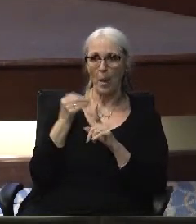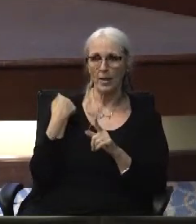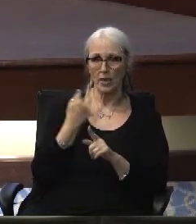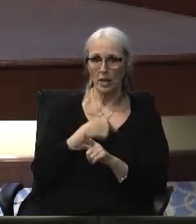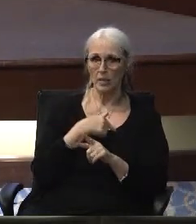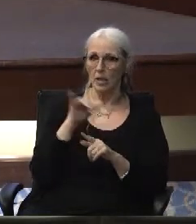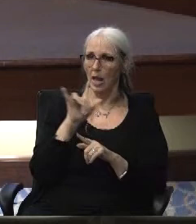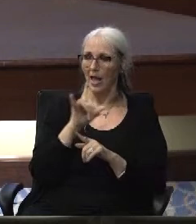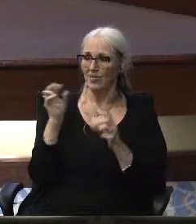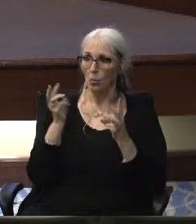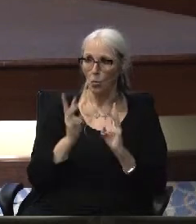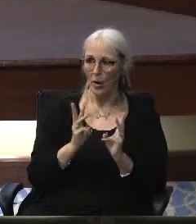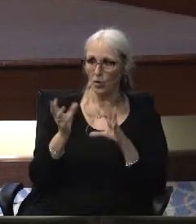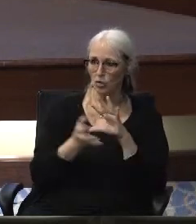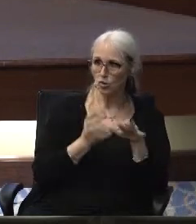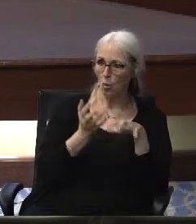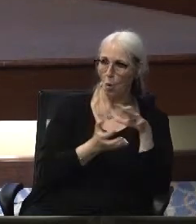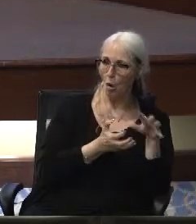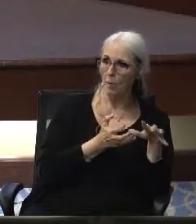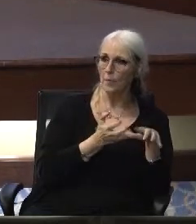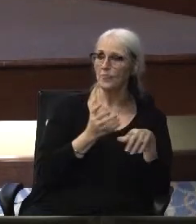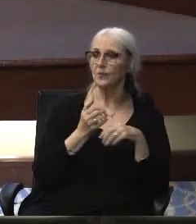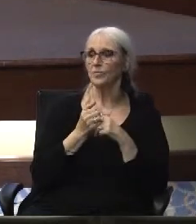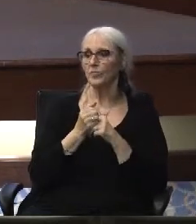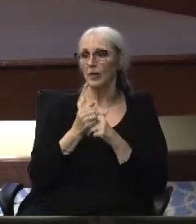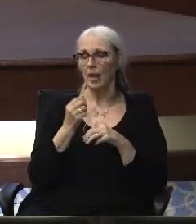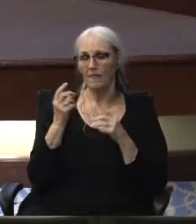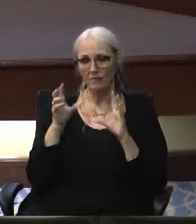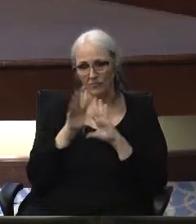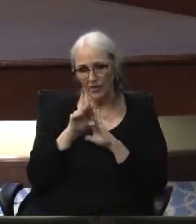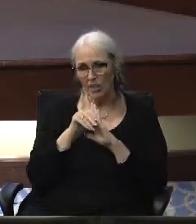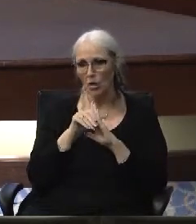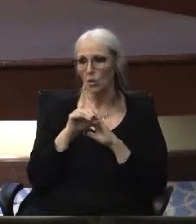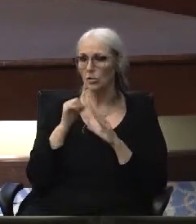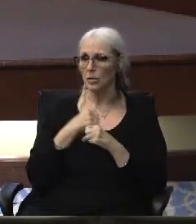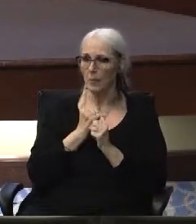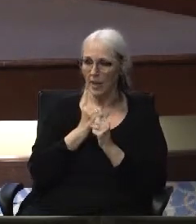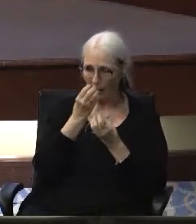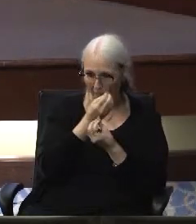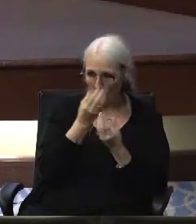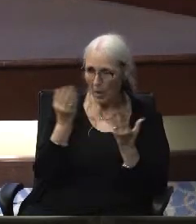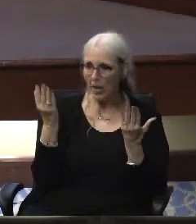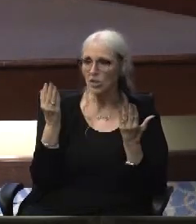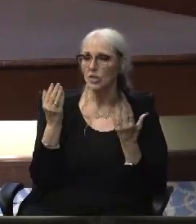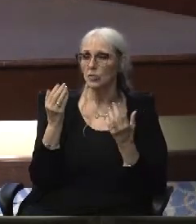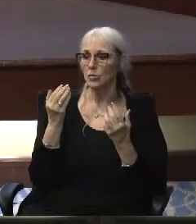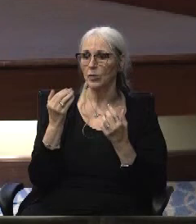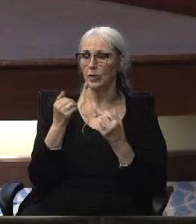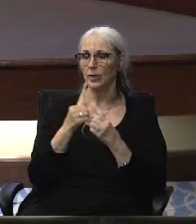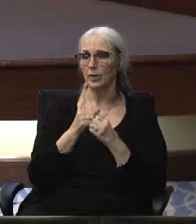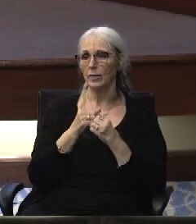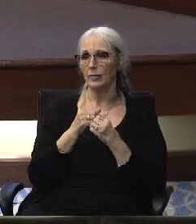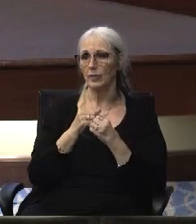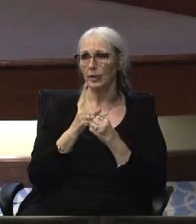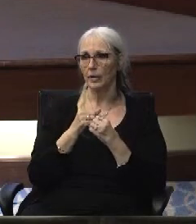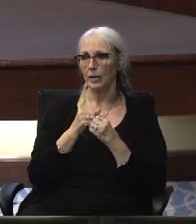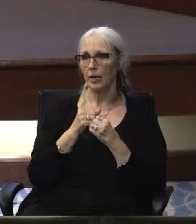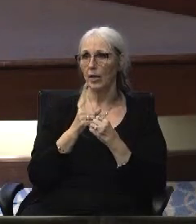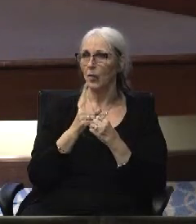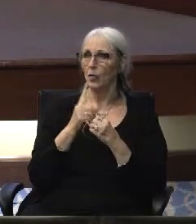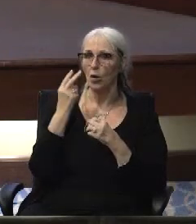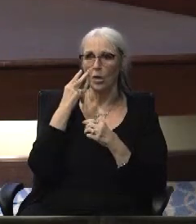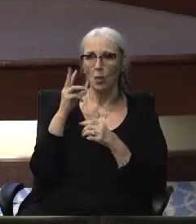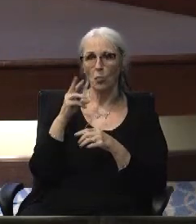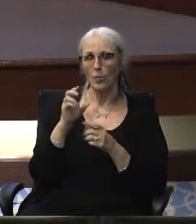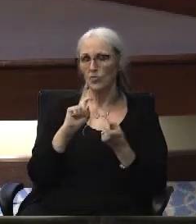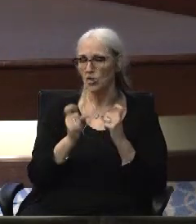similar to the winter storm videos that we did to try to disseminate some information. We've overhauled COVIDWaco.com. I think it's looking so